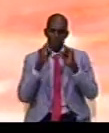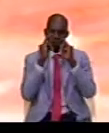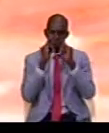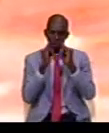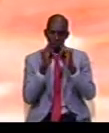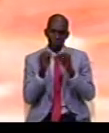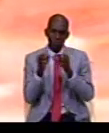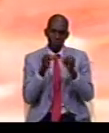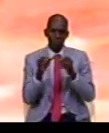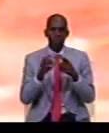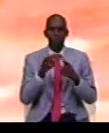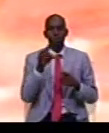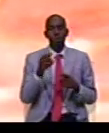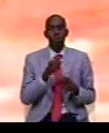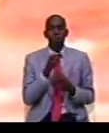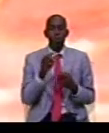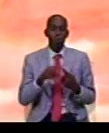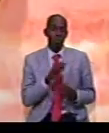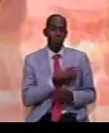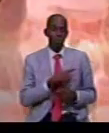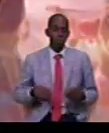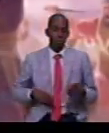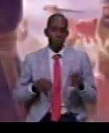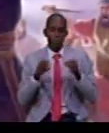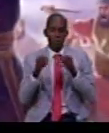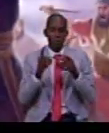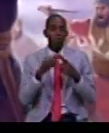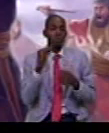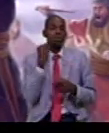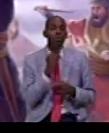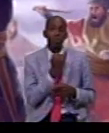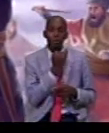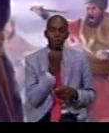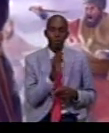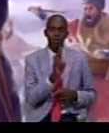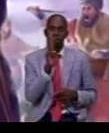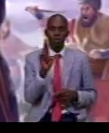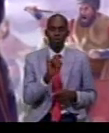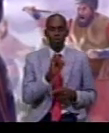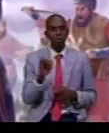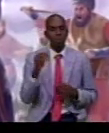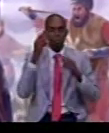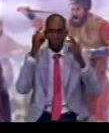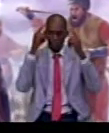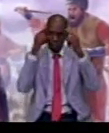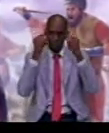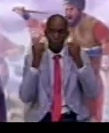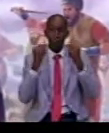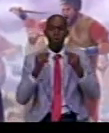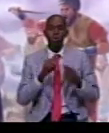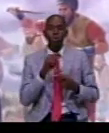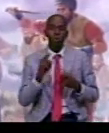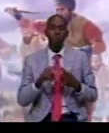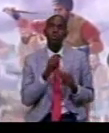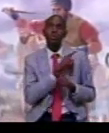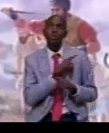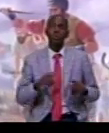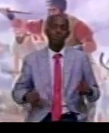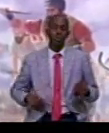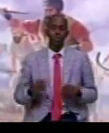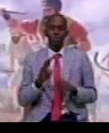sent Moses. When he instructed the children of Israel in Canaan, he